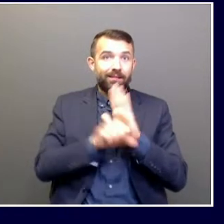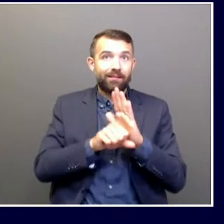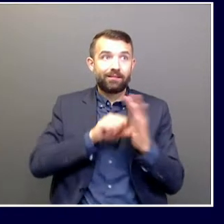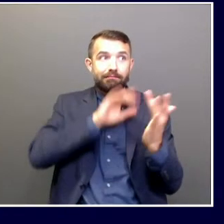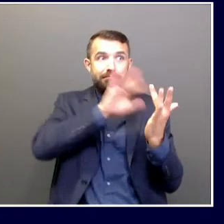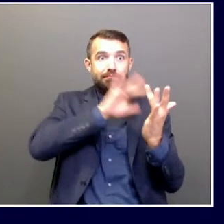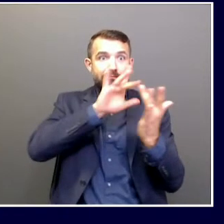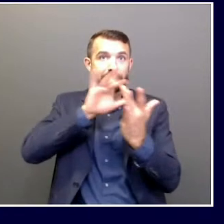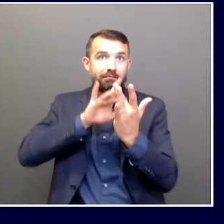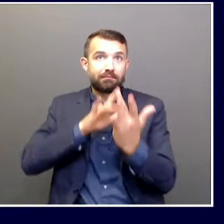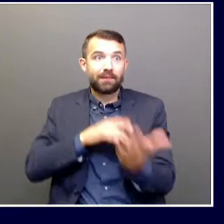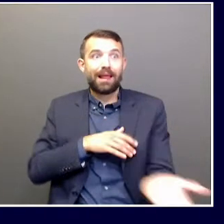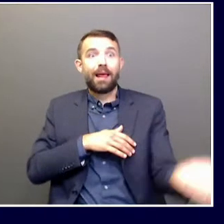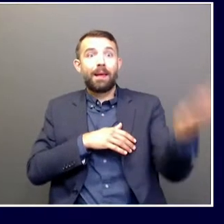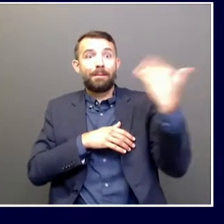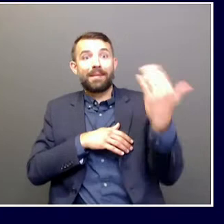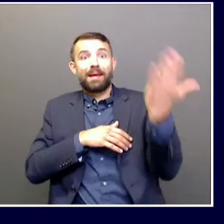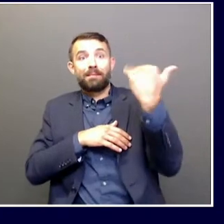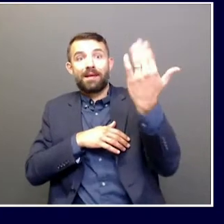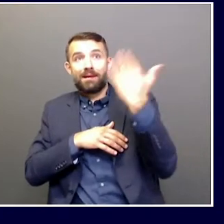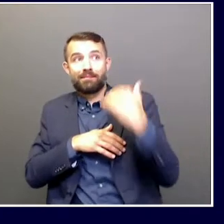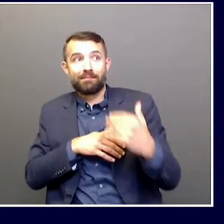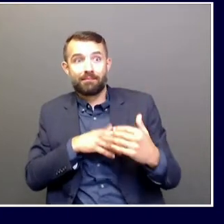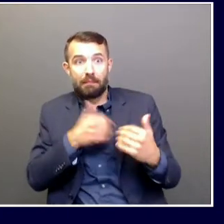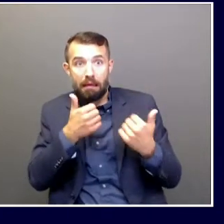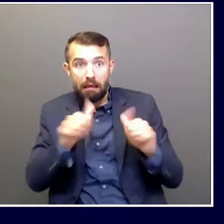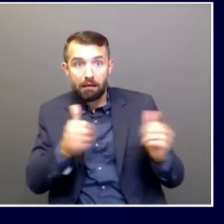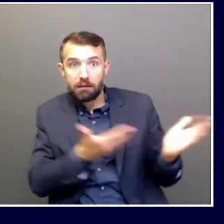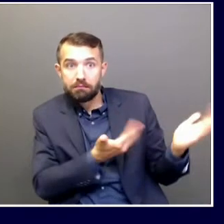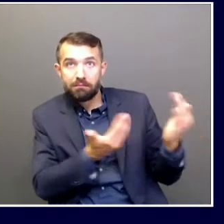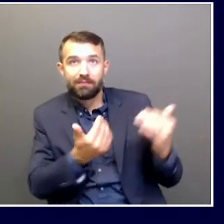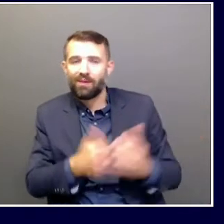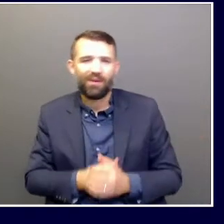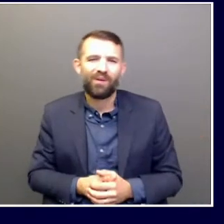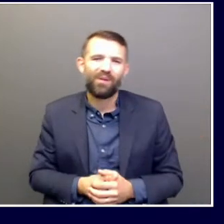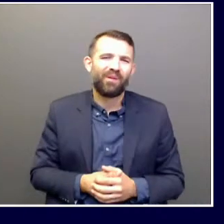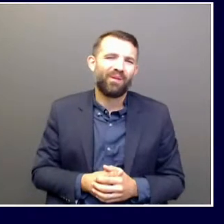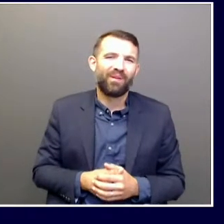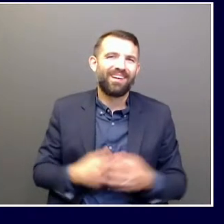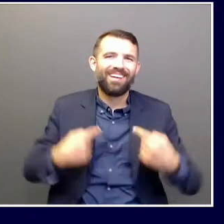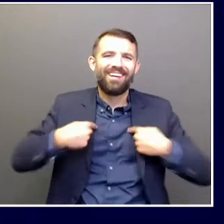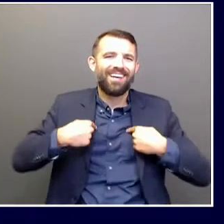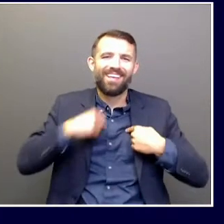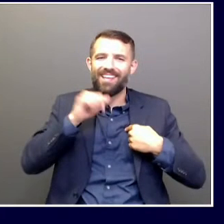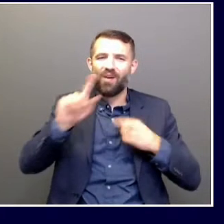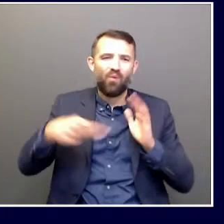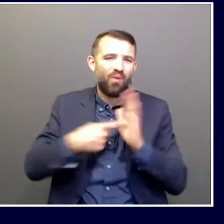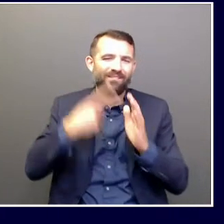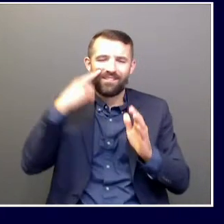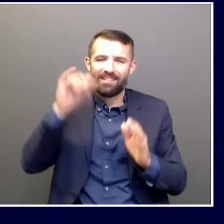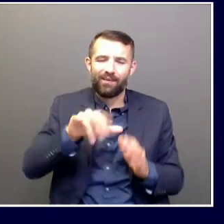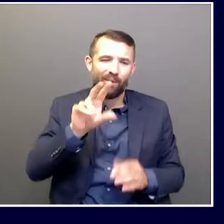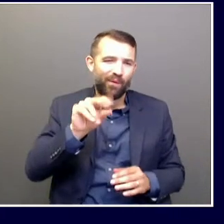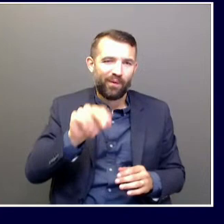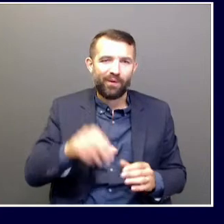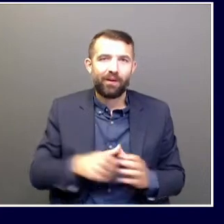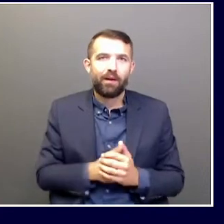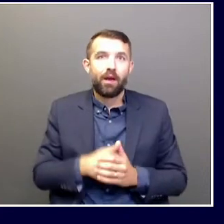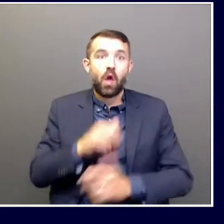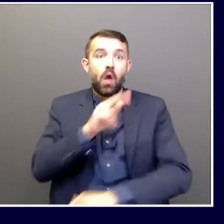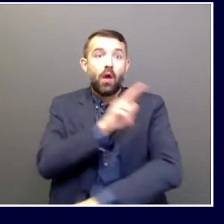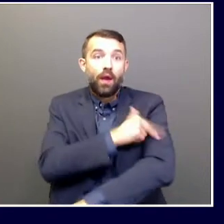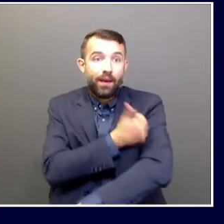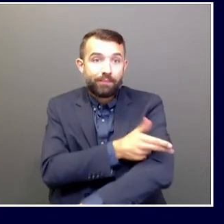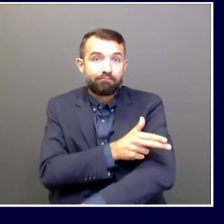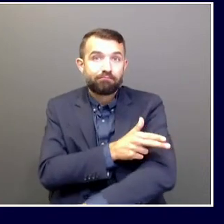hiring. Caitlin, as you know, the hospitals do that. And I'm sure that the hospital systems have been seeking that help far and